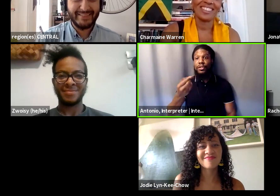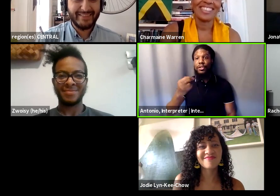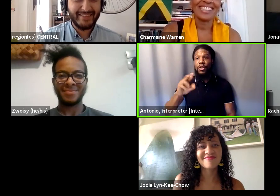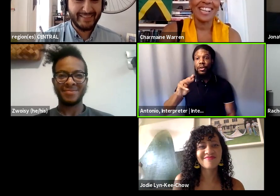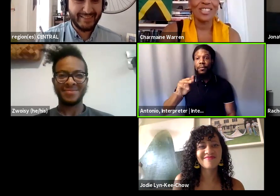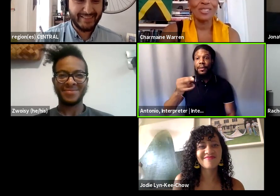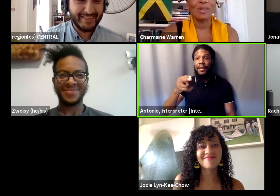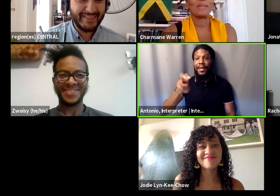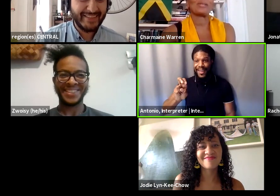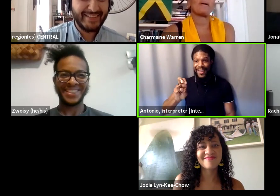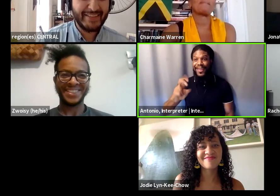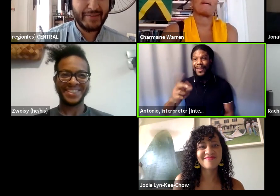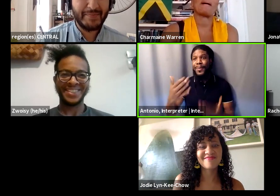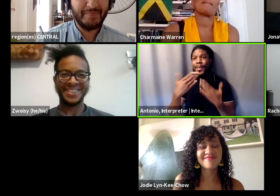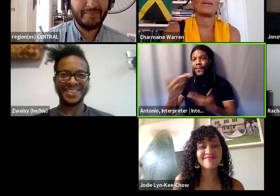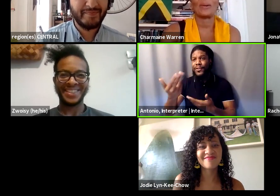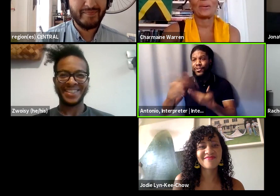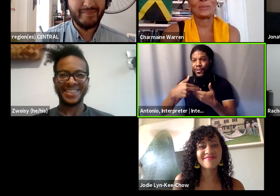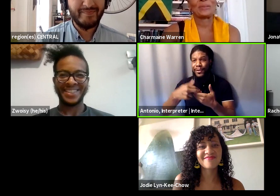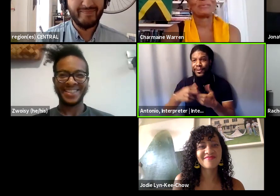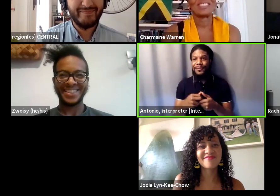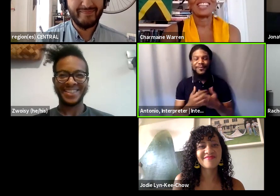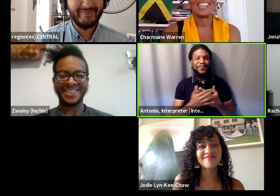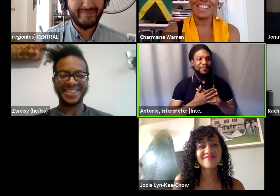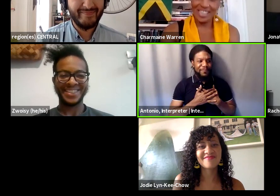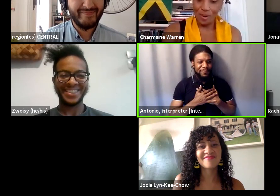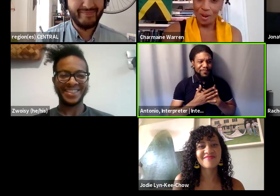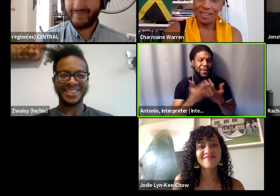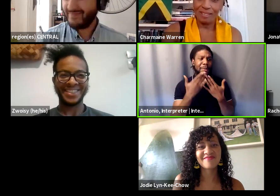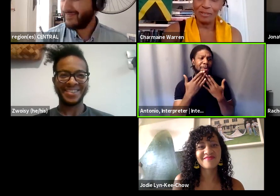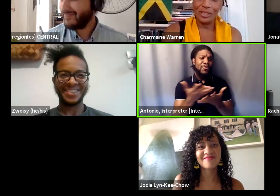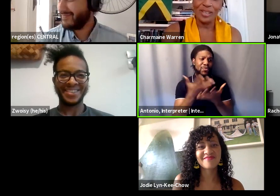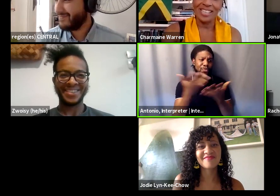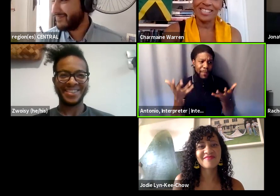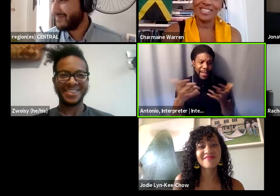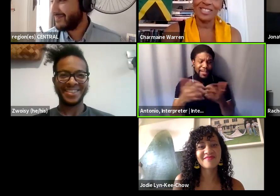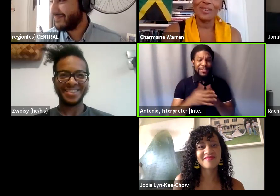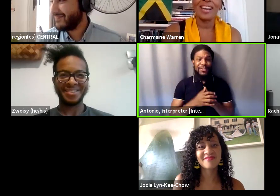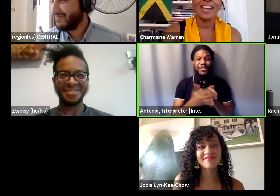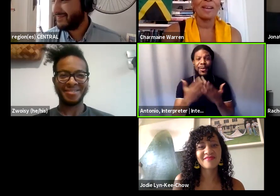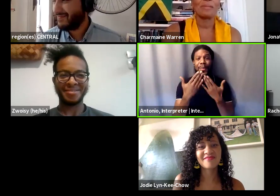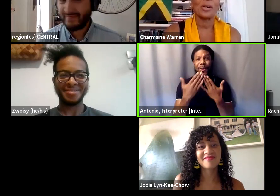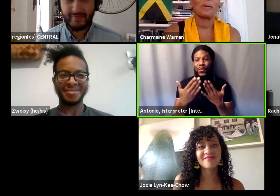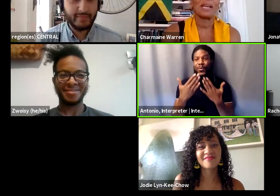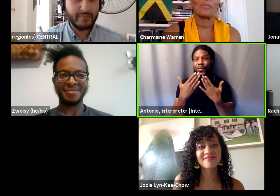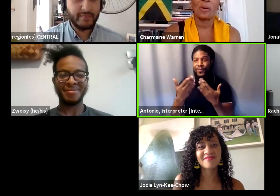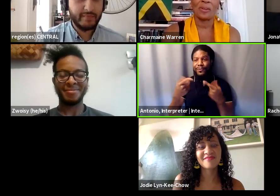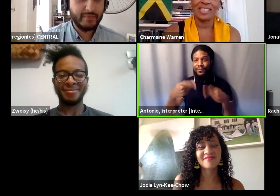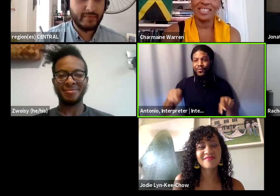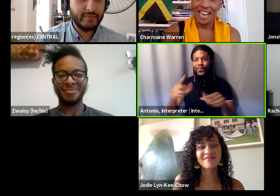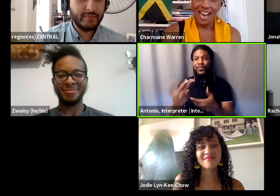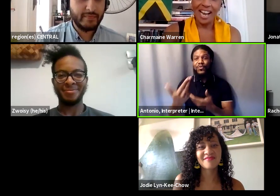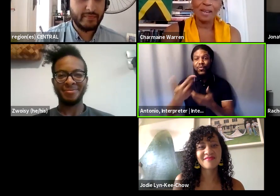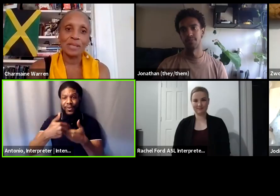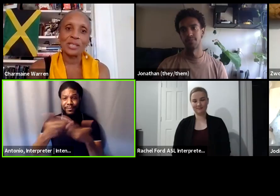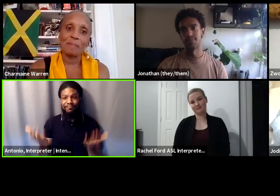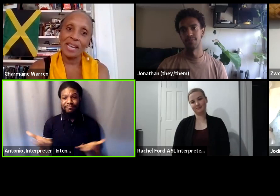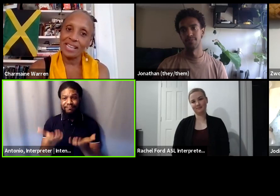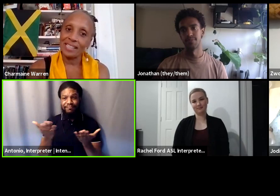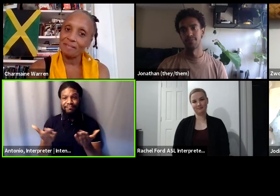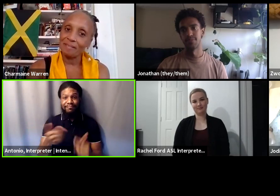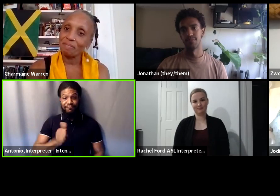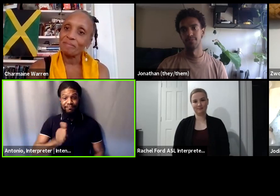Oh, thank you so much, Juan Pablo. Thank you all for joining us too. I am Charmaine Warren. I